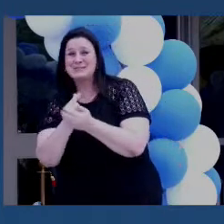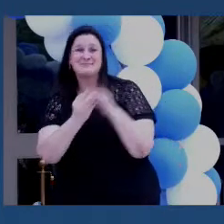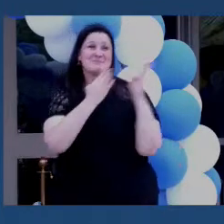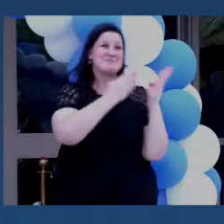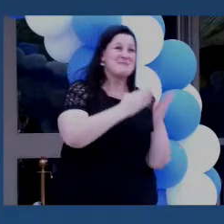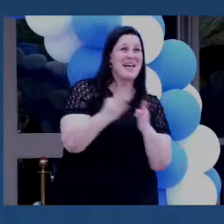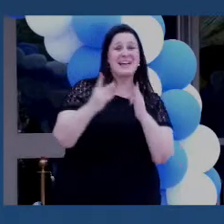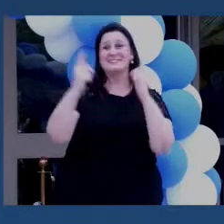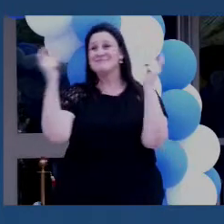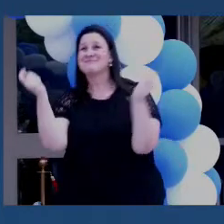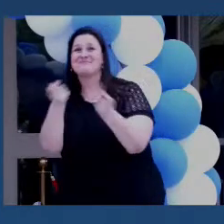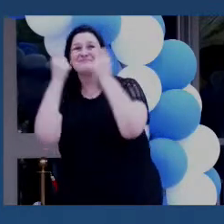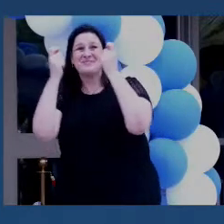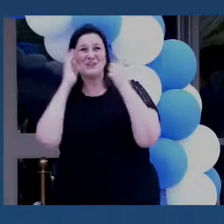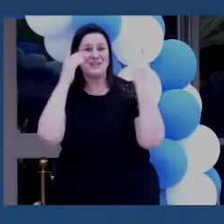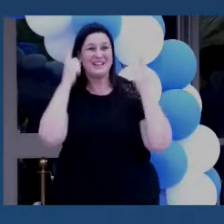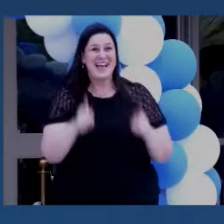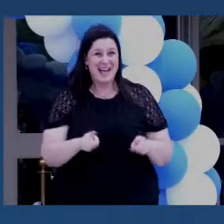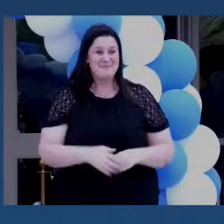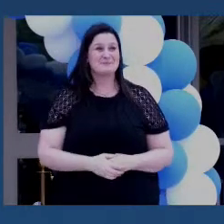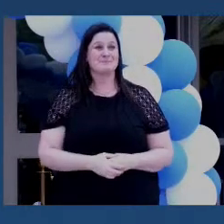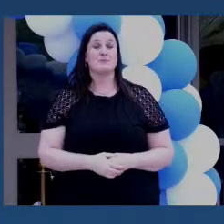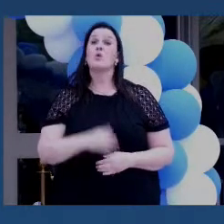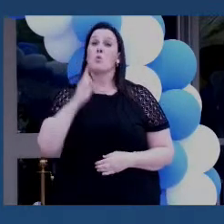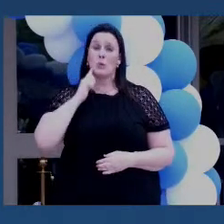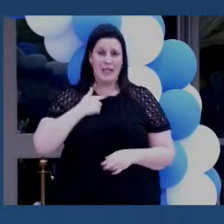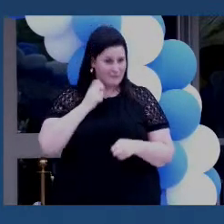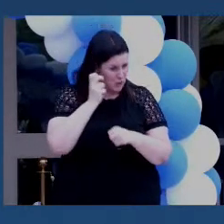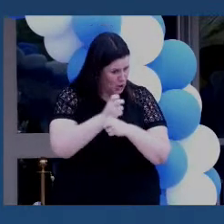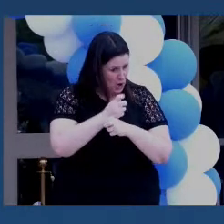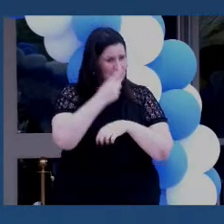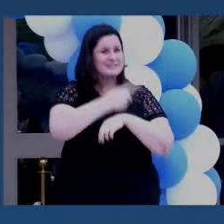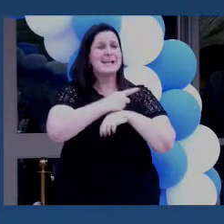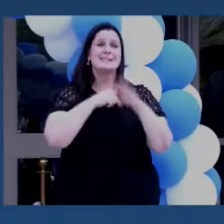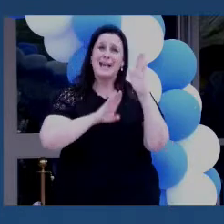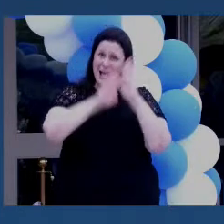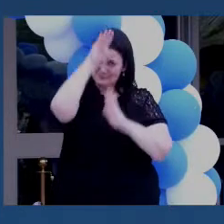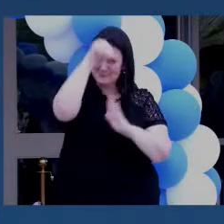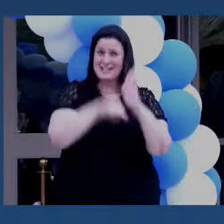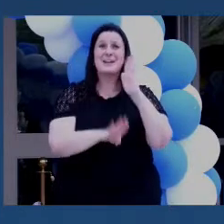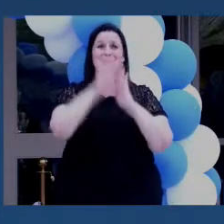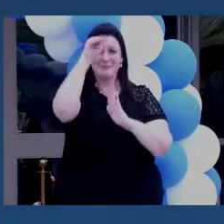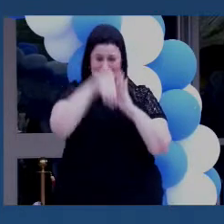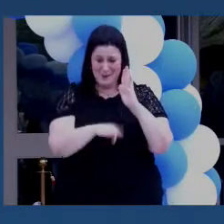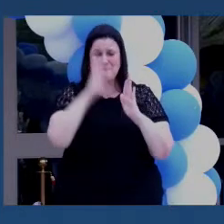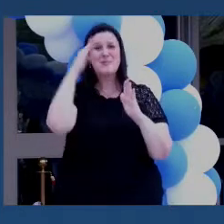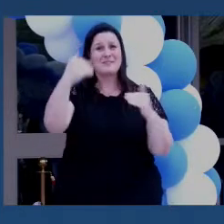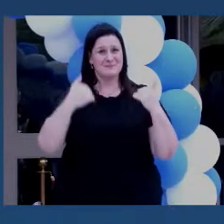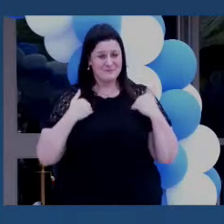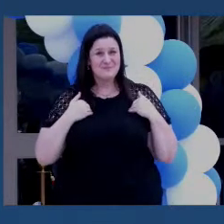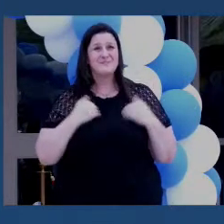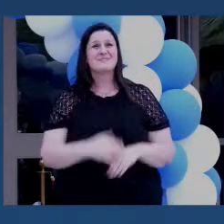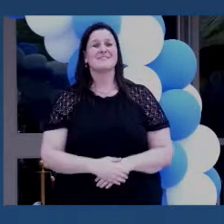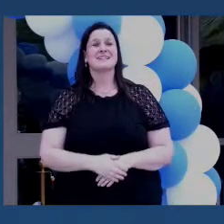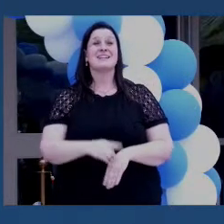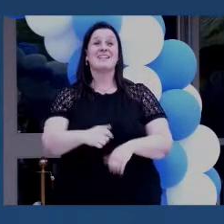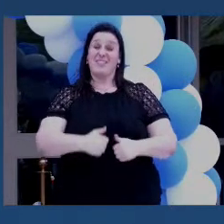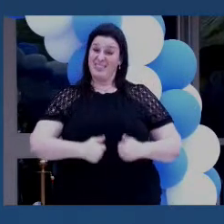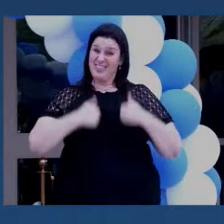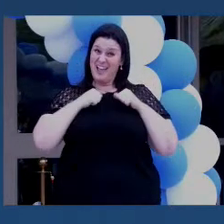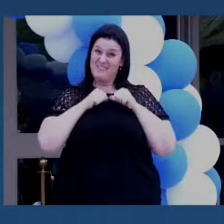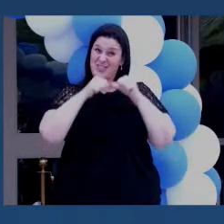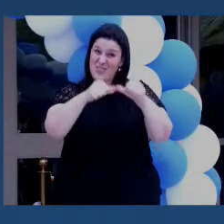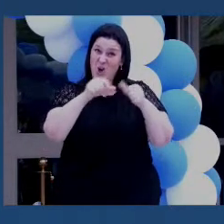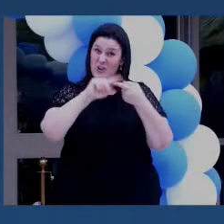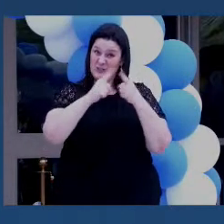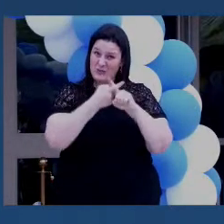this building. There will be challenging days and ups and downs in this building. There will be lifelong friends